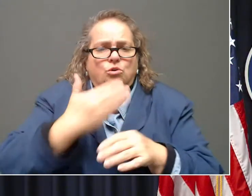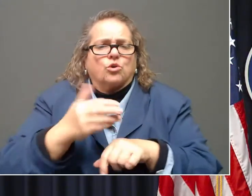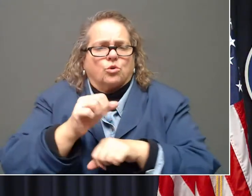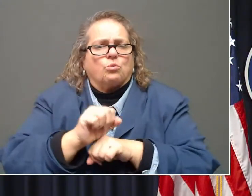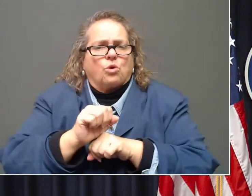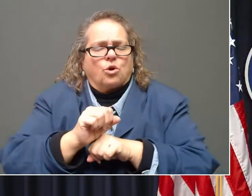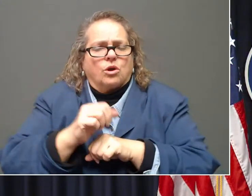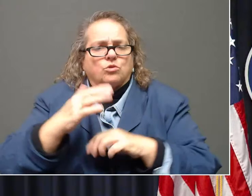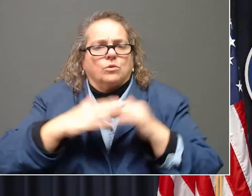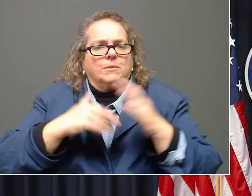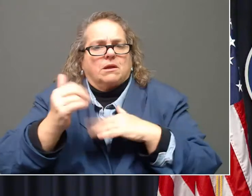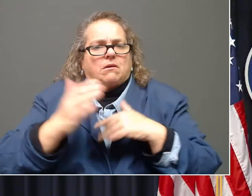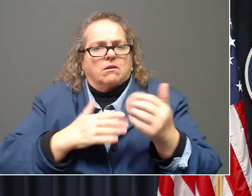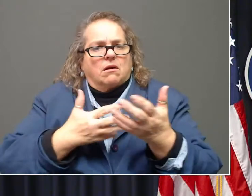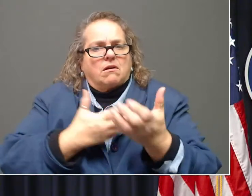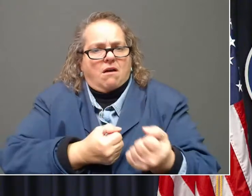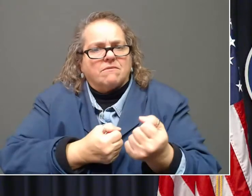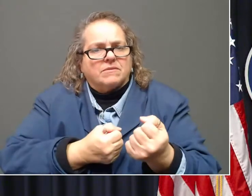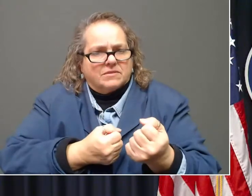we were having to